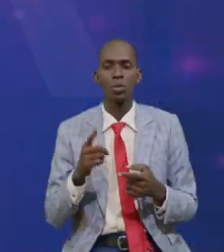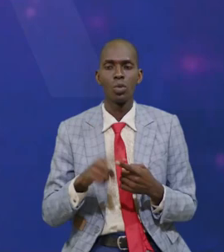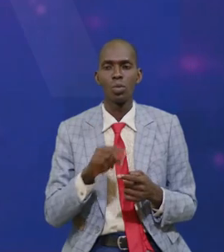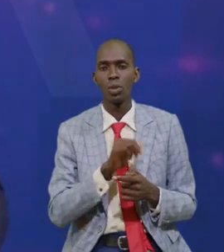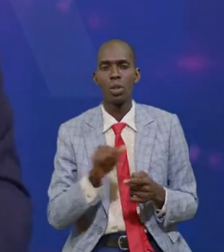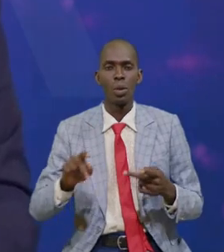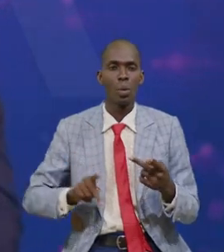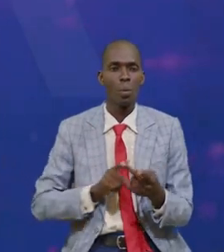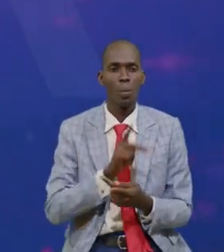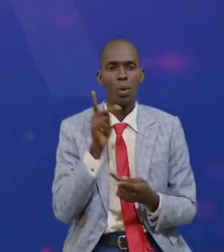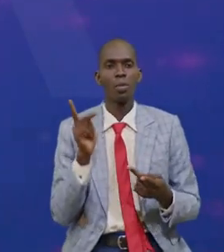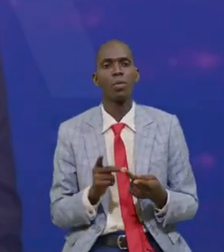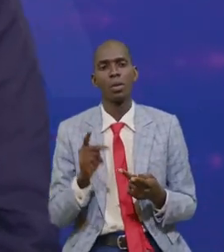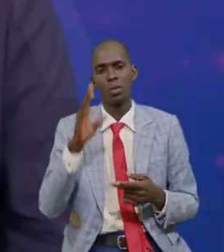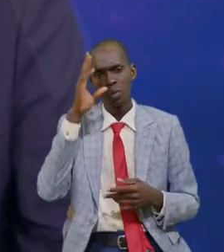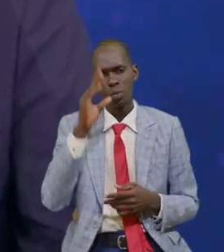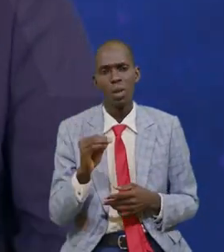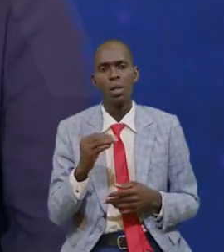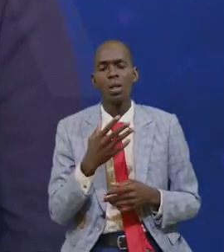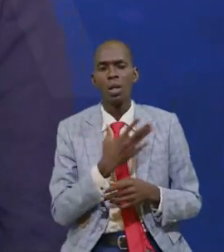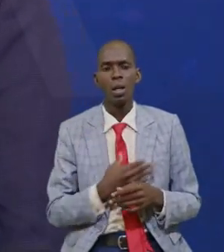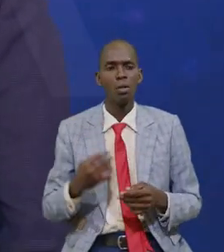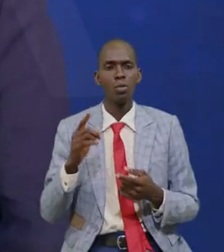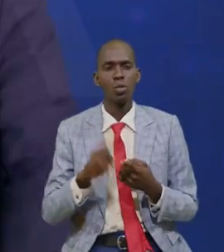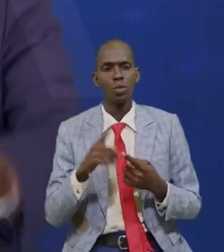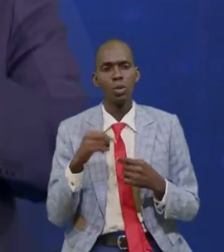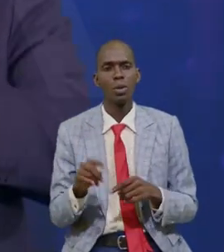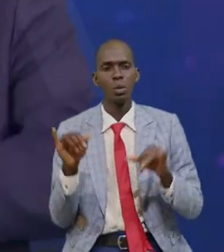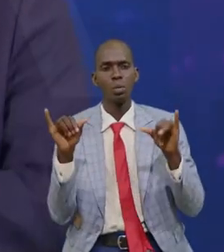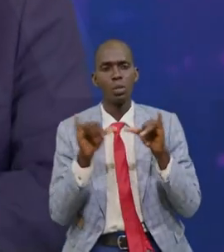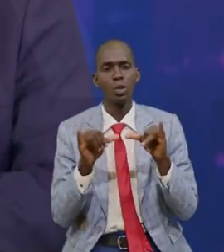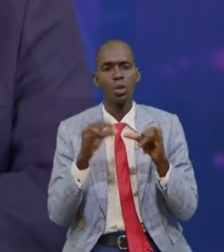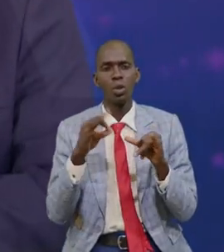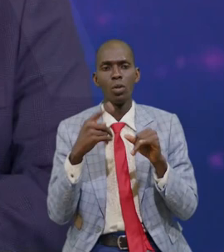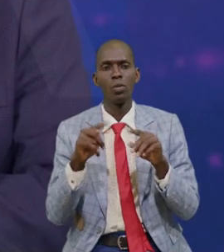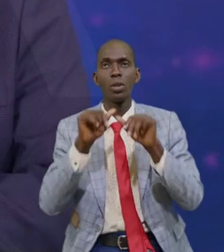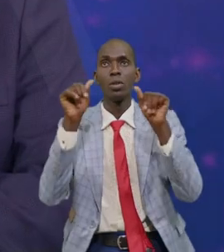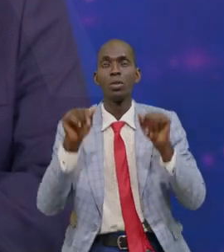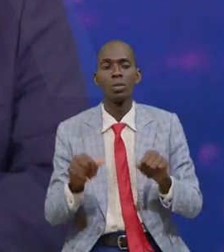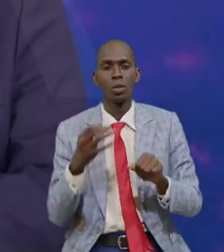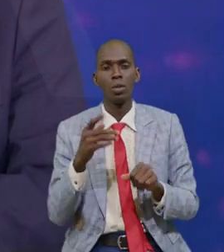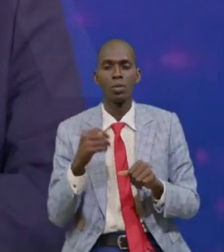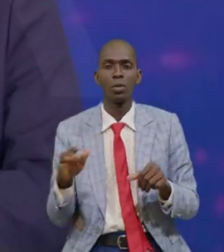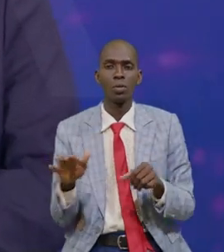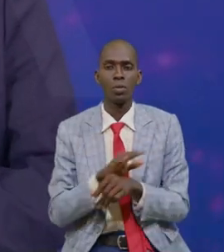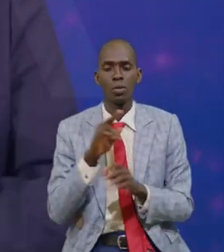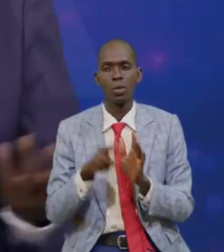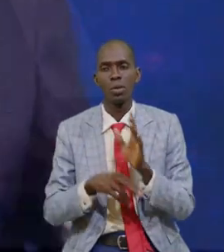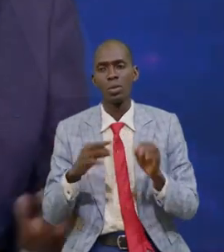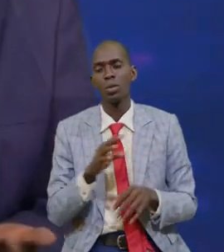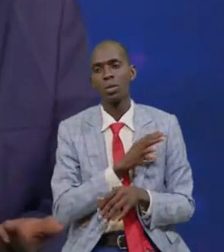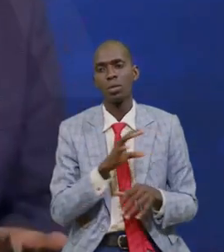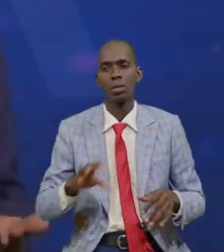together. And it says, unto the measure of the fullness, of the stature of the fullness of Christ.